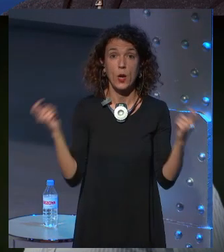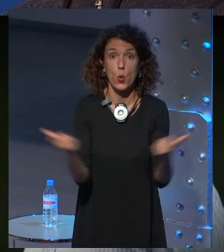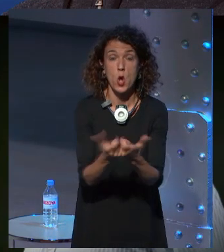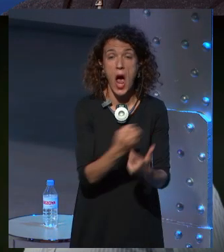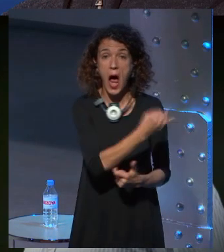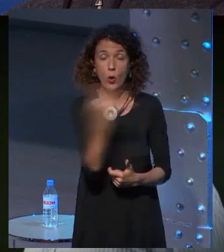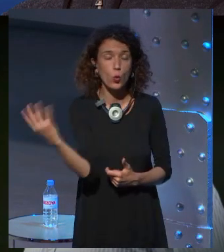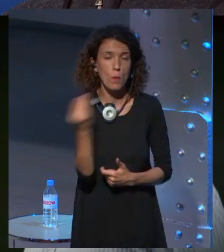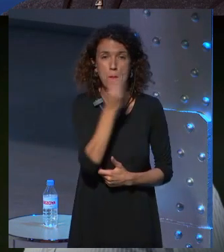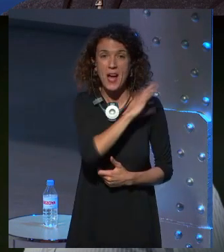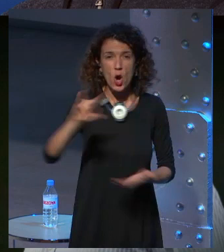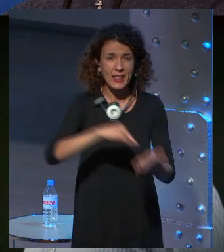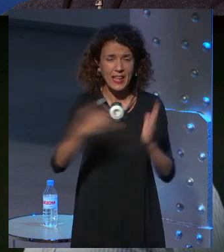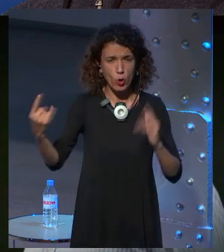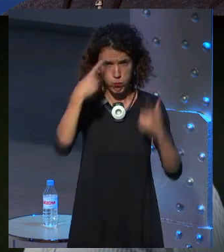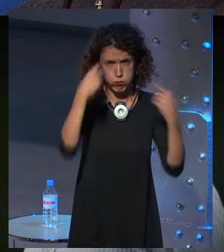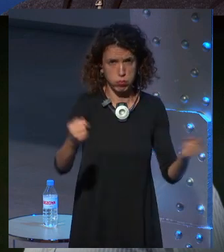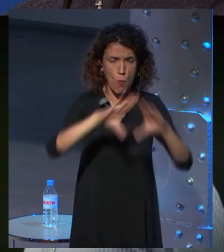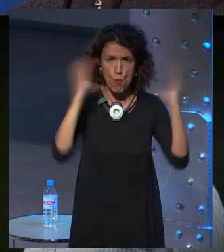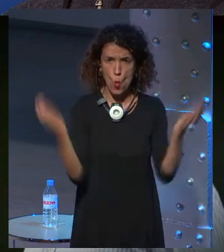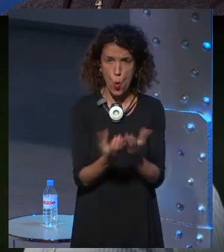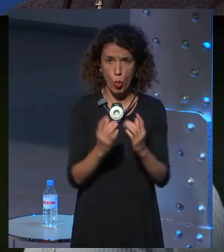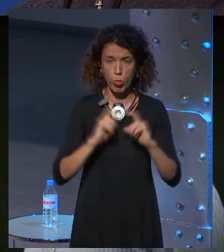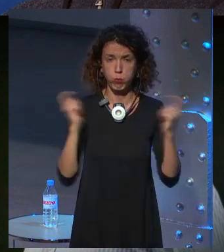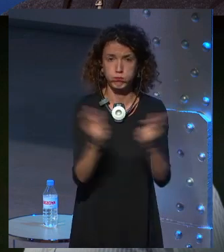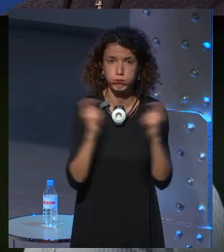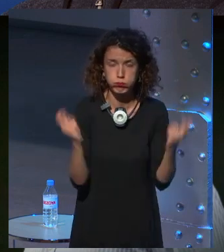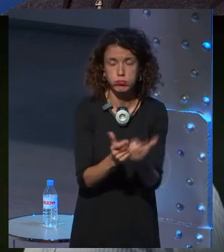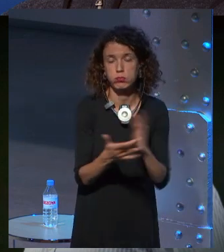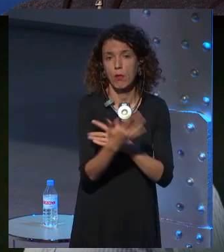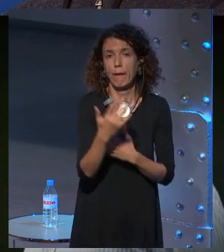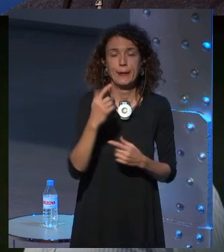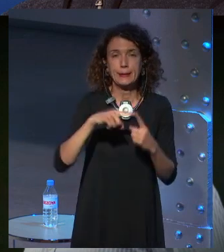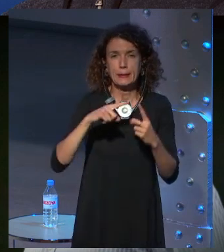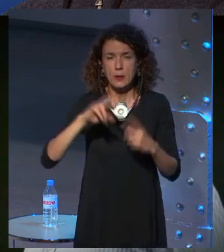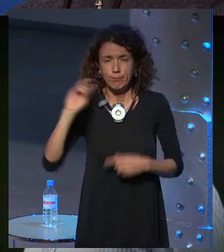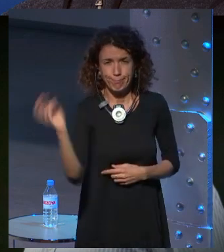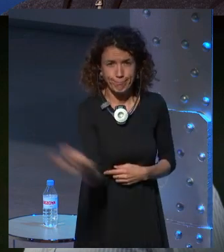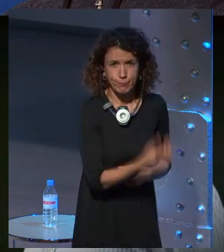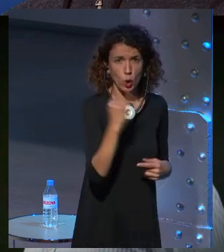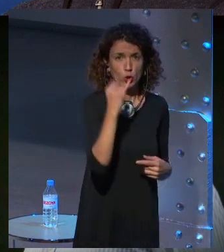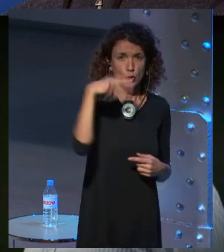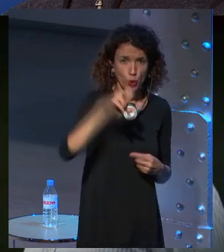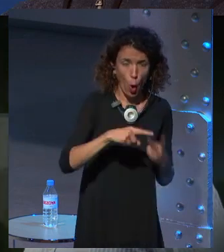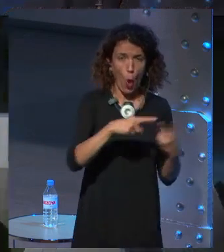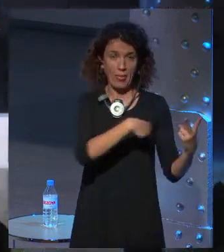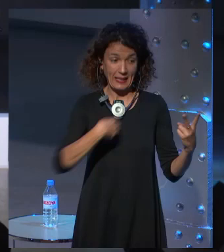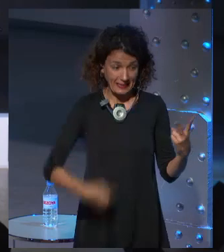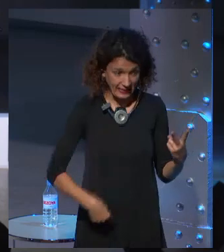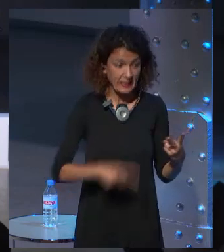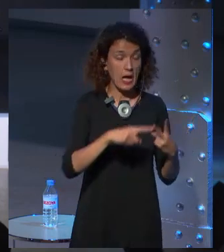world. Right? Whether it's Elon Musk or Ursula Burns or Lucy Peng from China or Sheryl